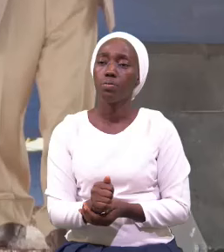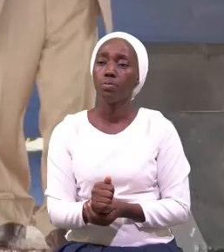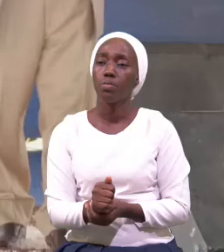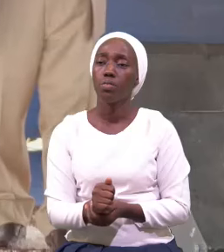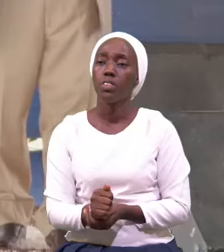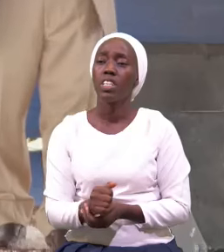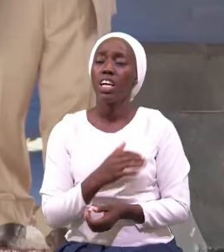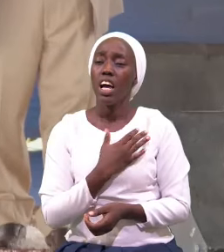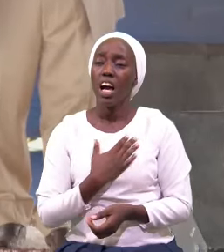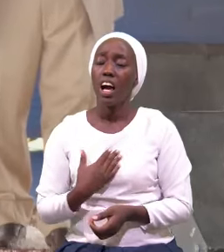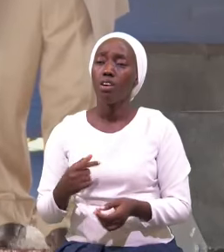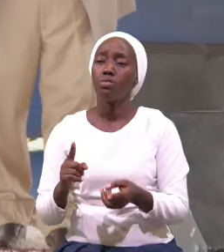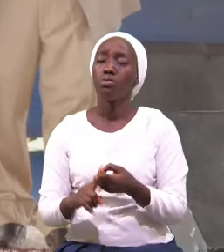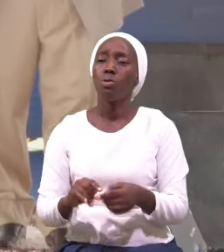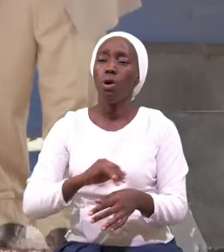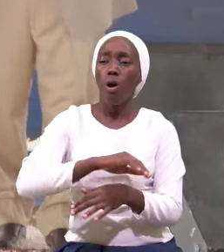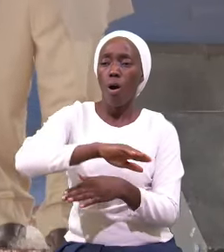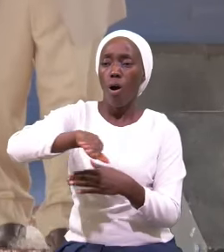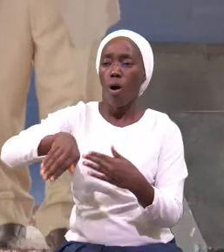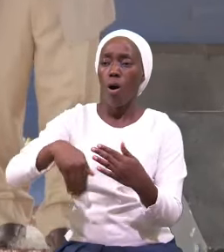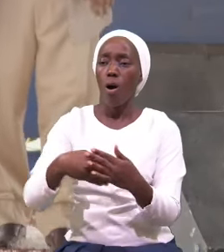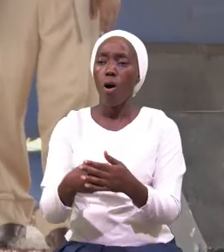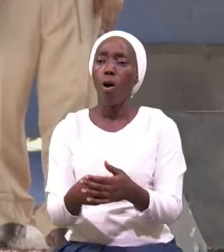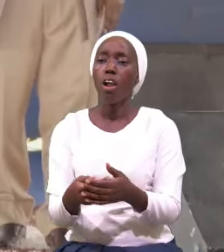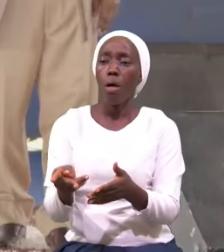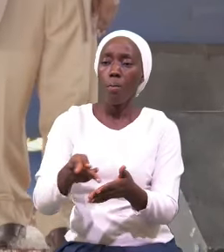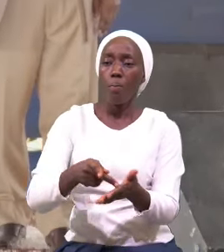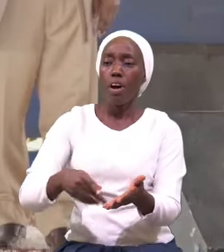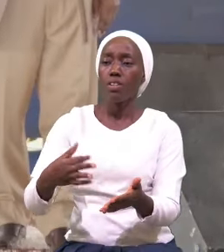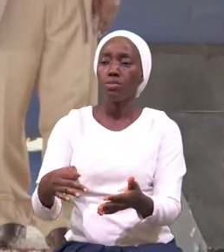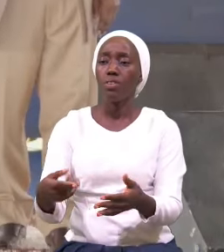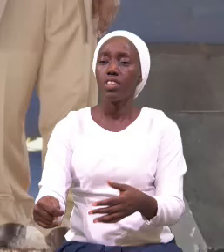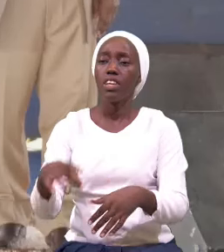And to the uttermost parts of the earth.